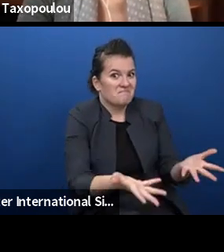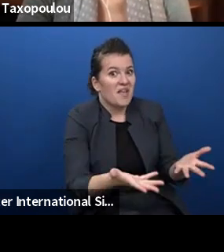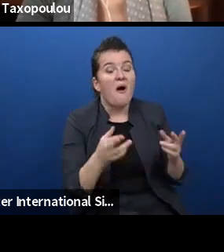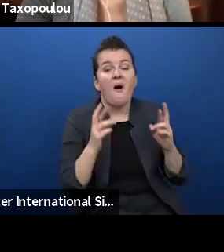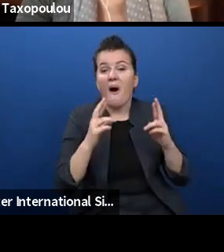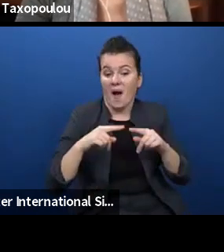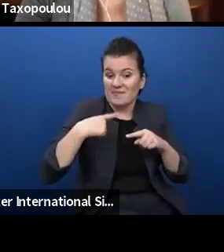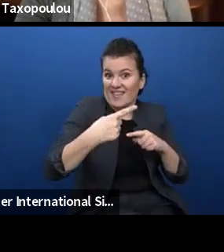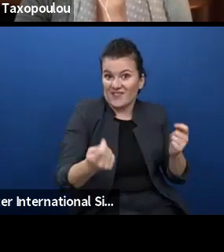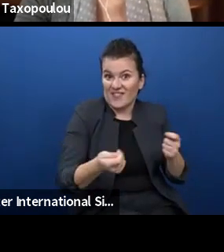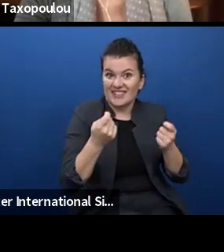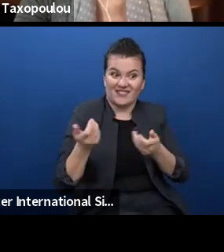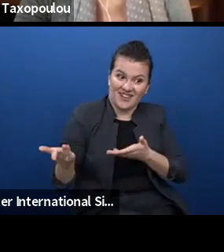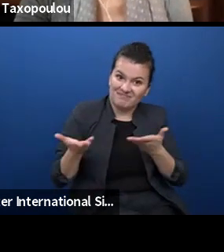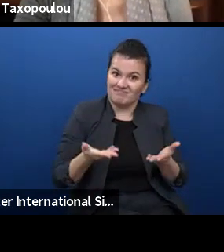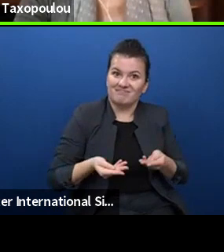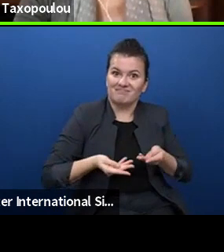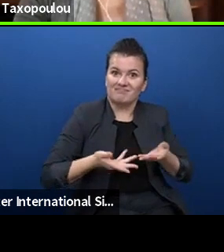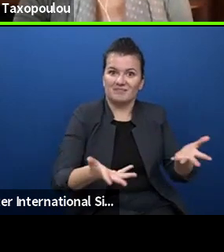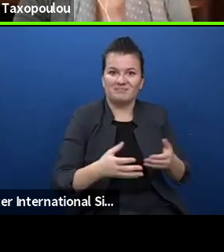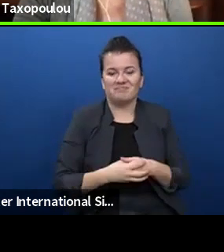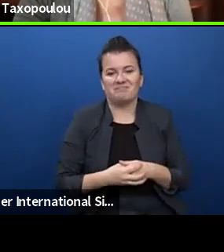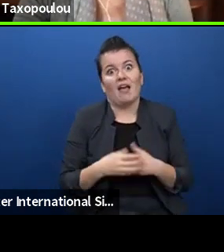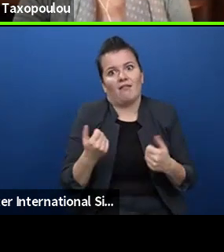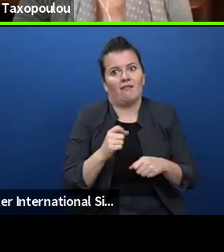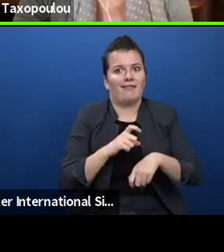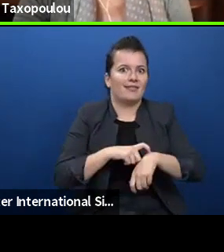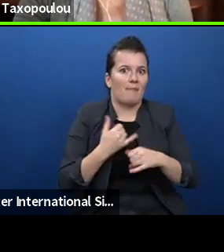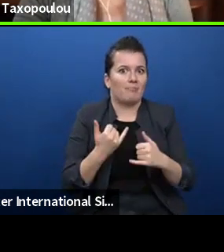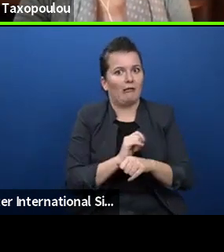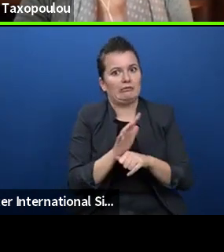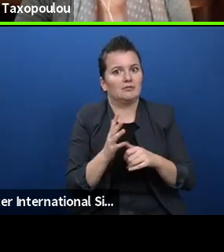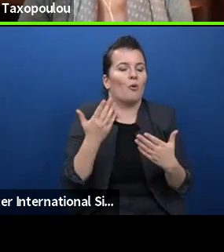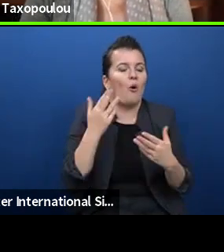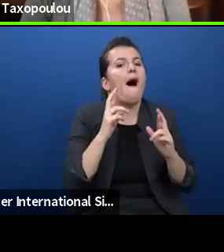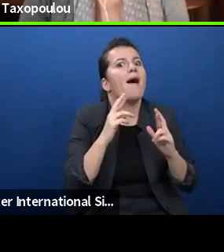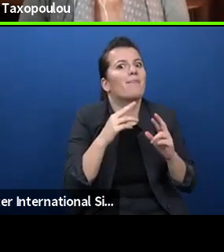in these times. So thank you very much, Eva.